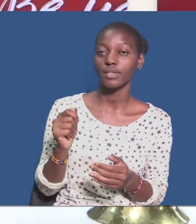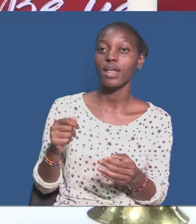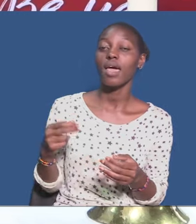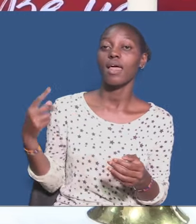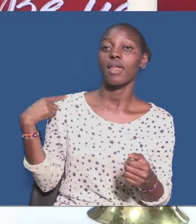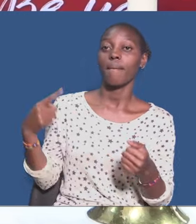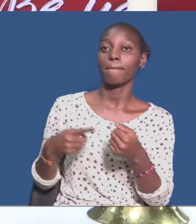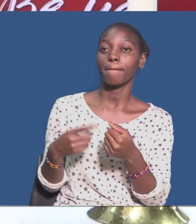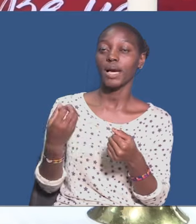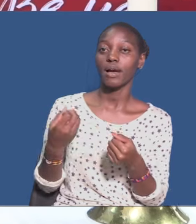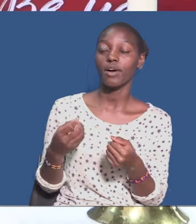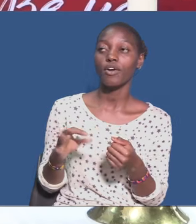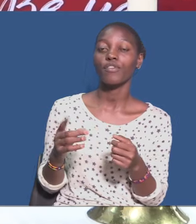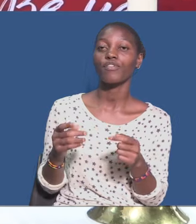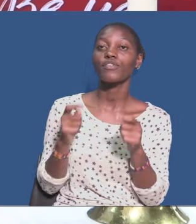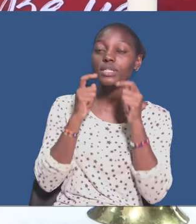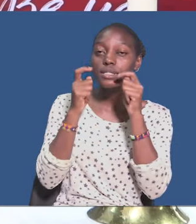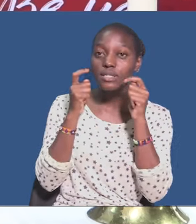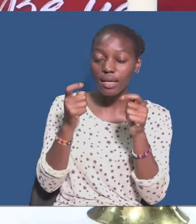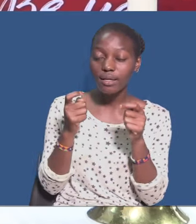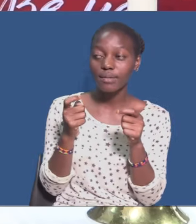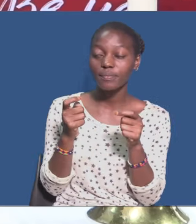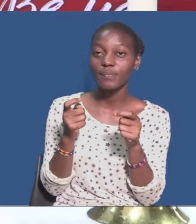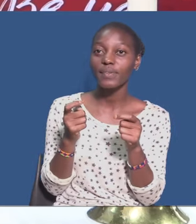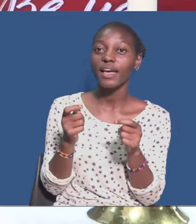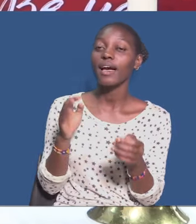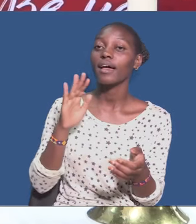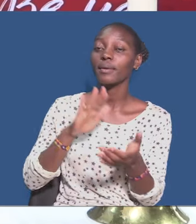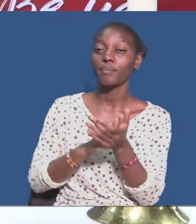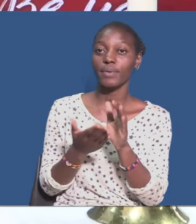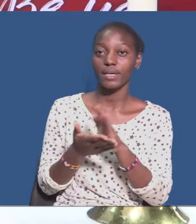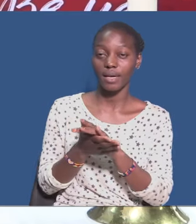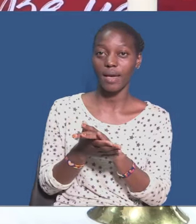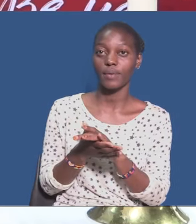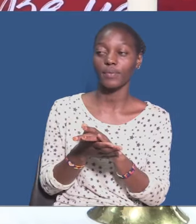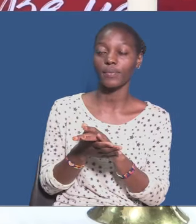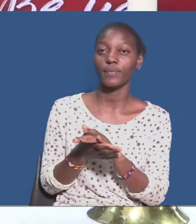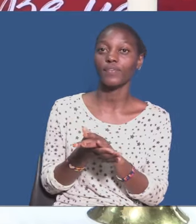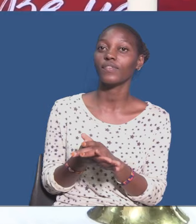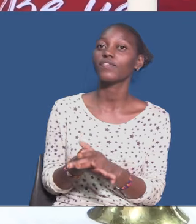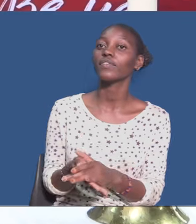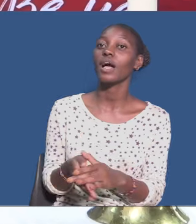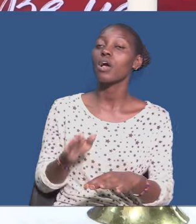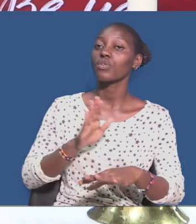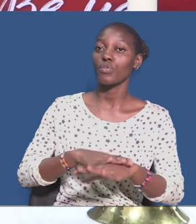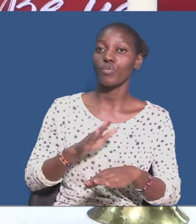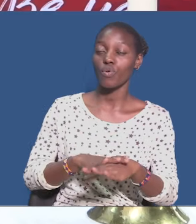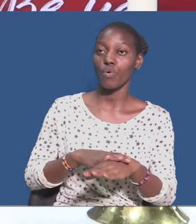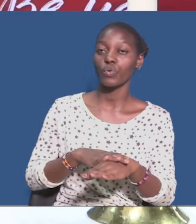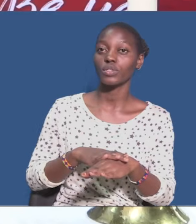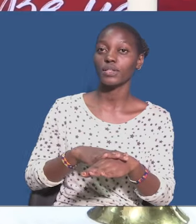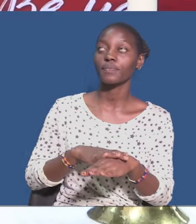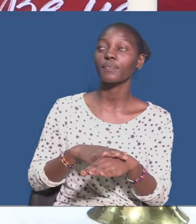sins, and him, being sinless, became an appropriate sacrifice for